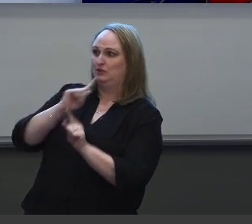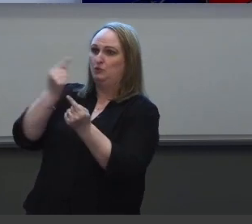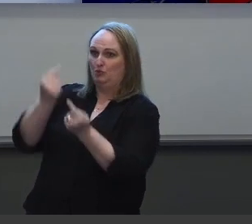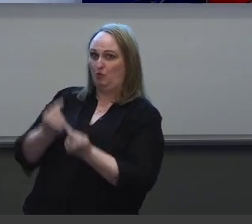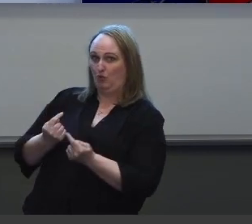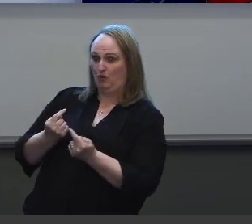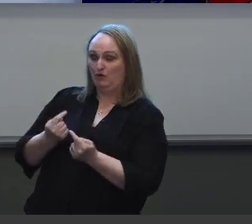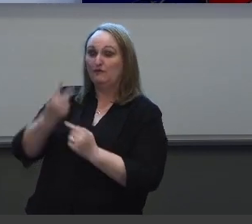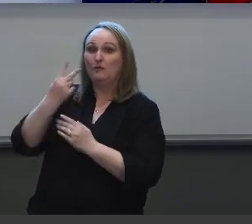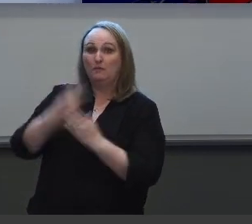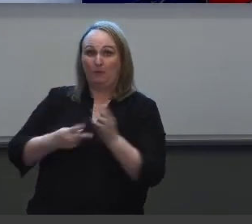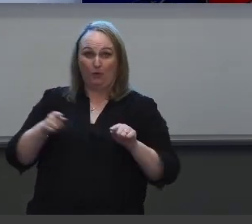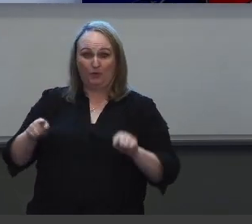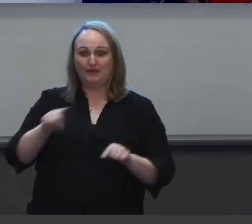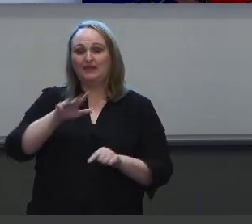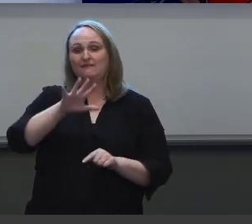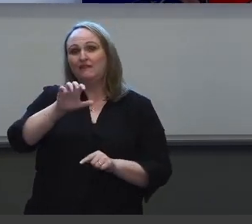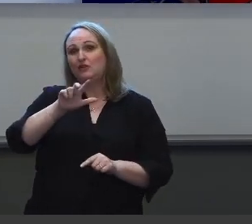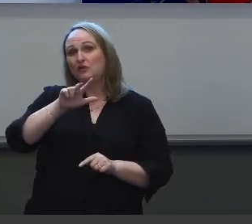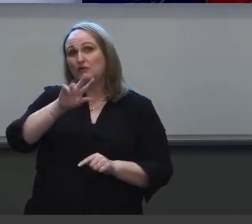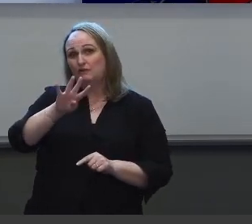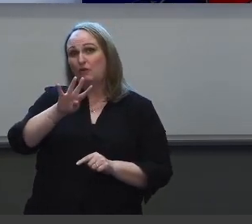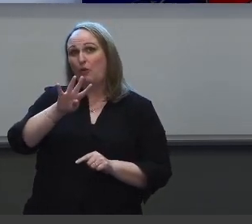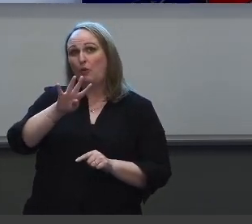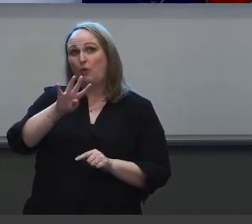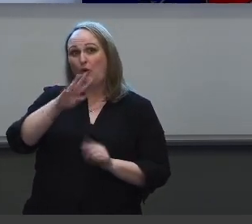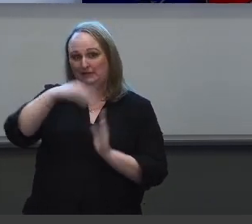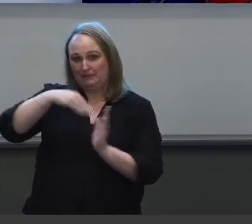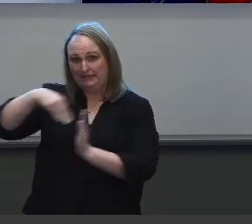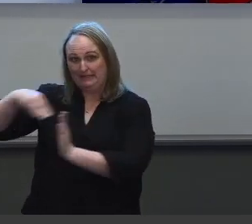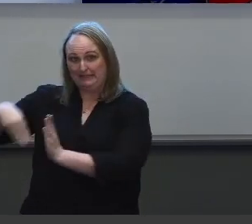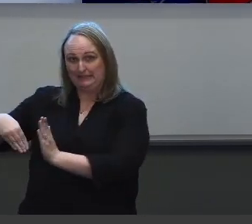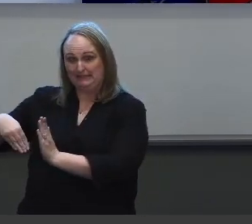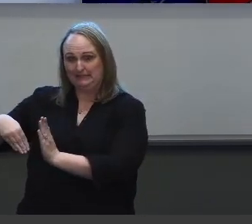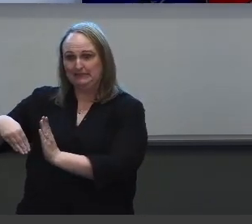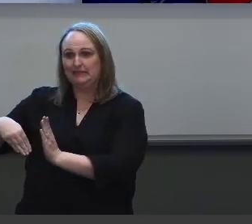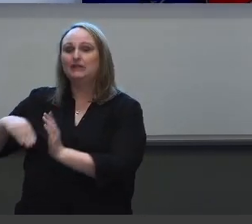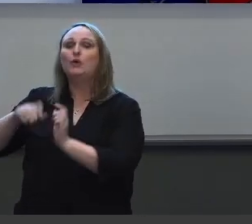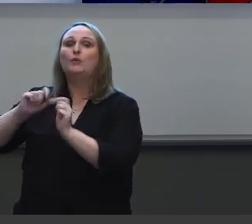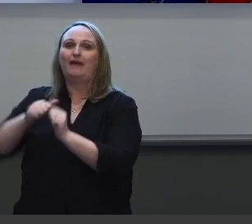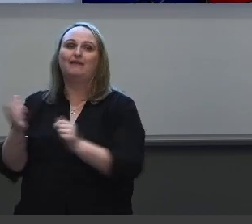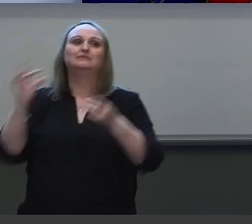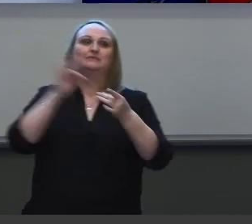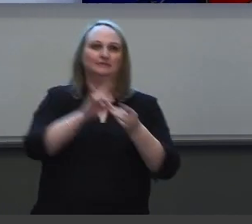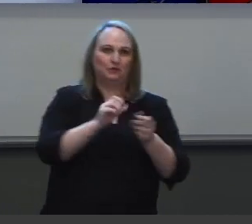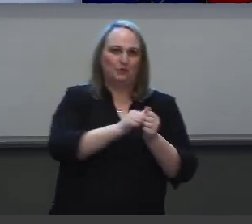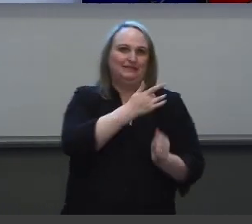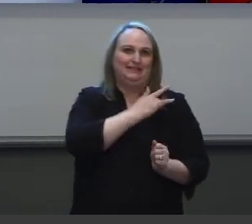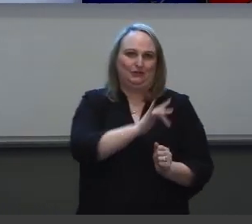had 534 completed questionnaires that could also be paired with sensory questionnaires.